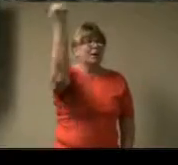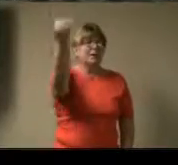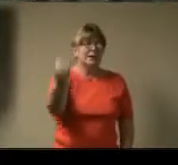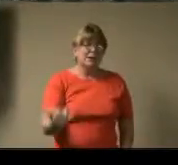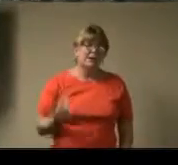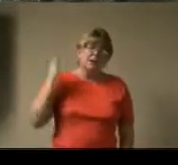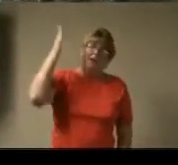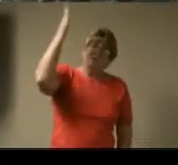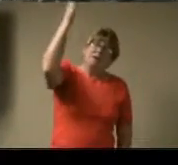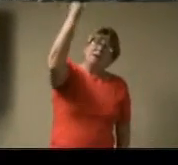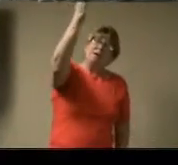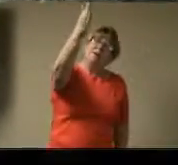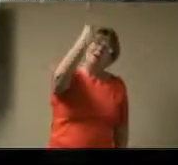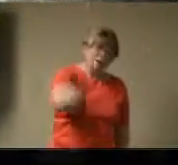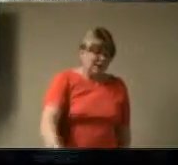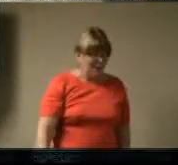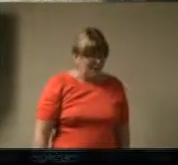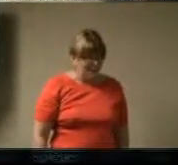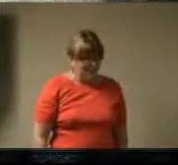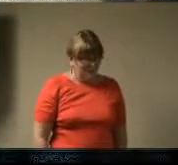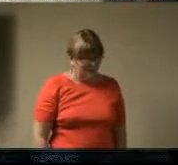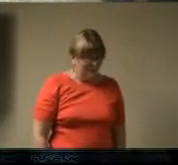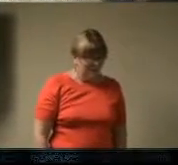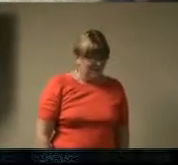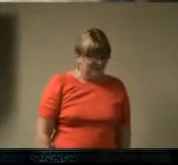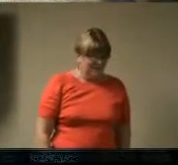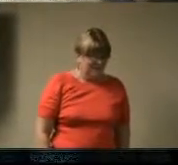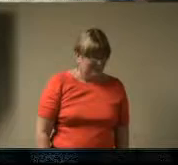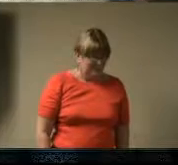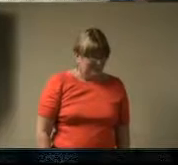who one that is and is to